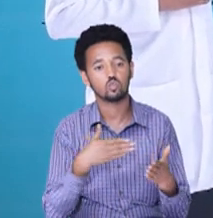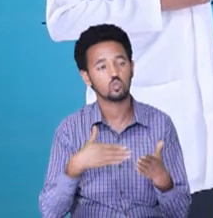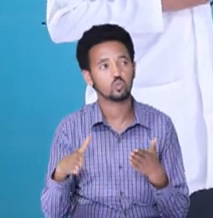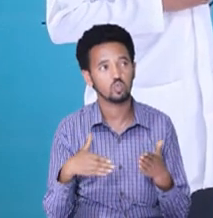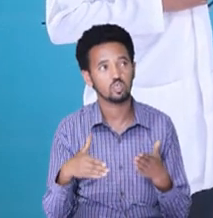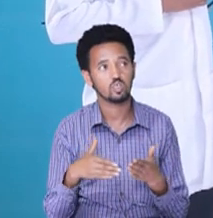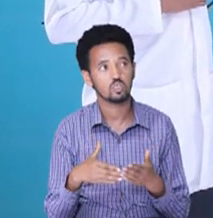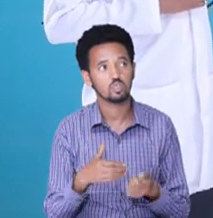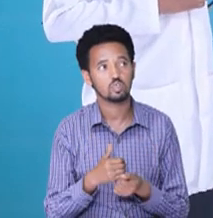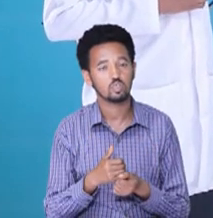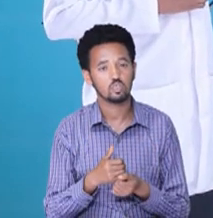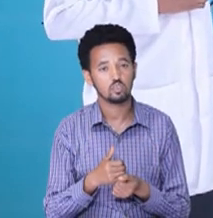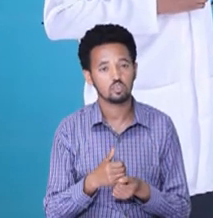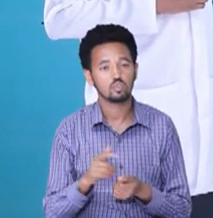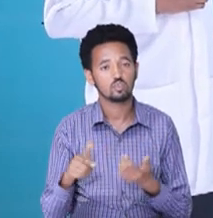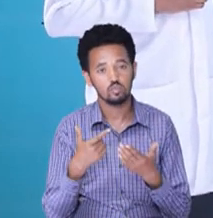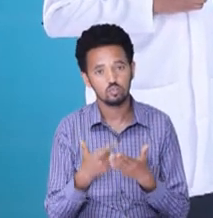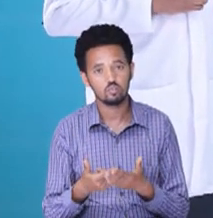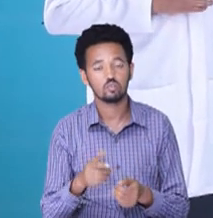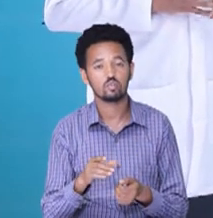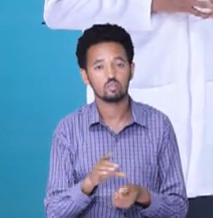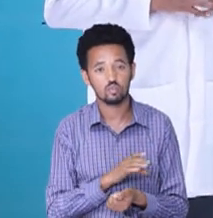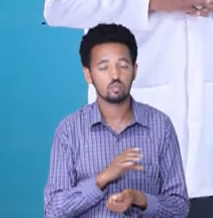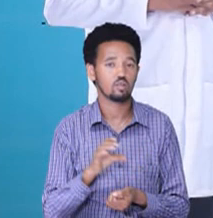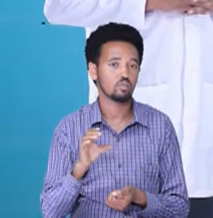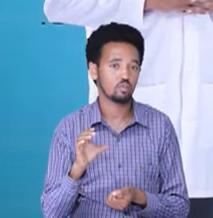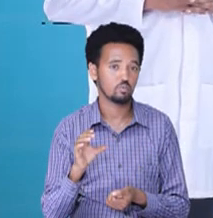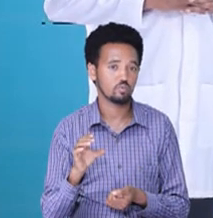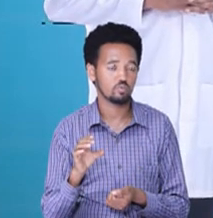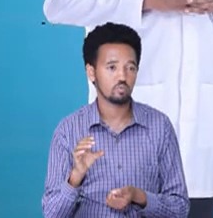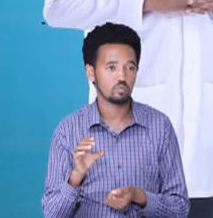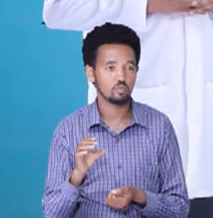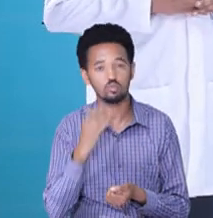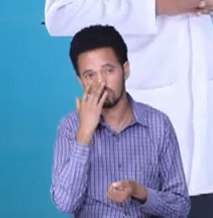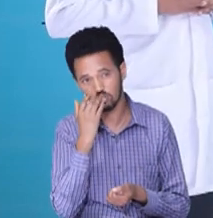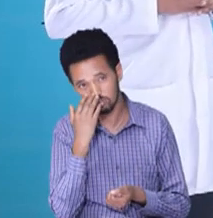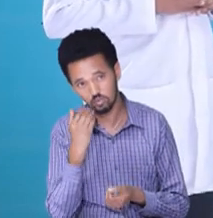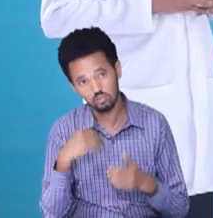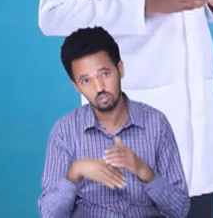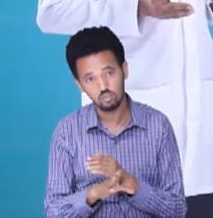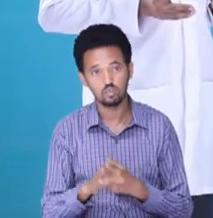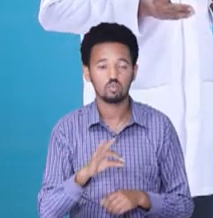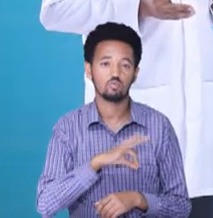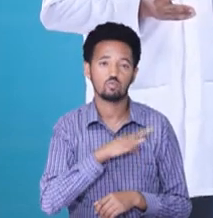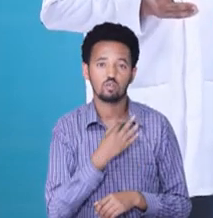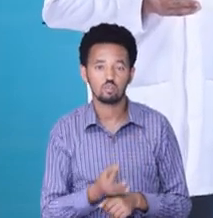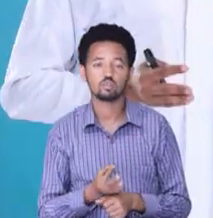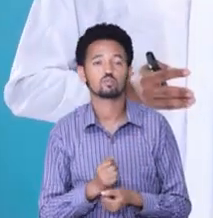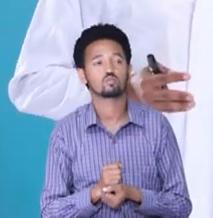that was written by Roget de Lisle, was adopted a national anthem of France on July